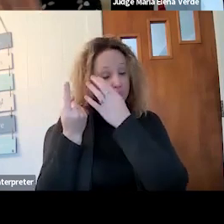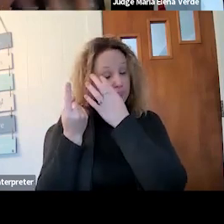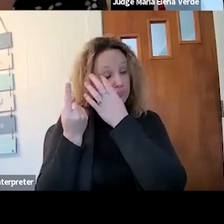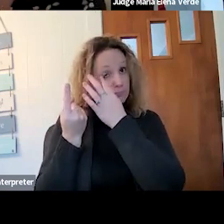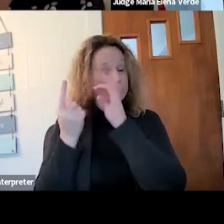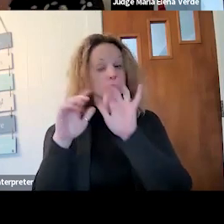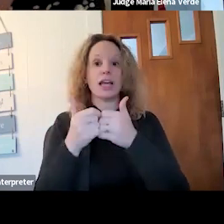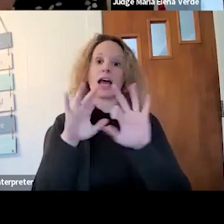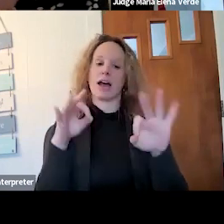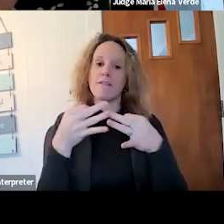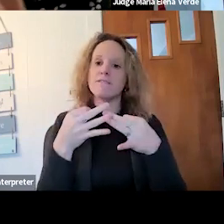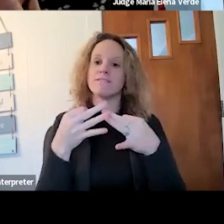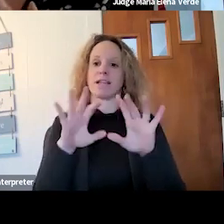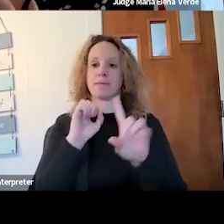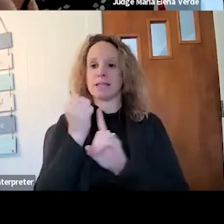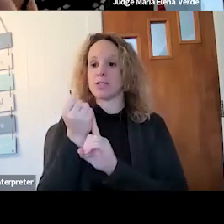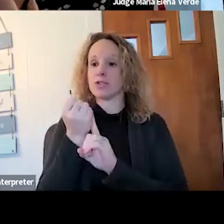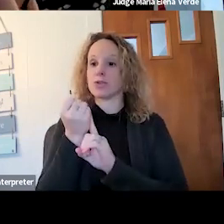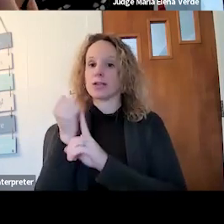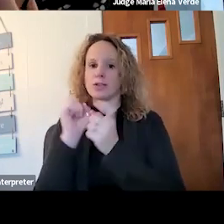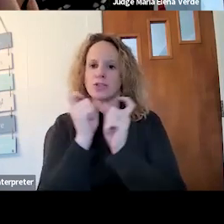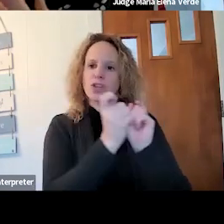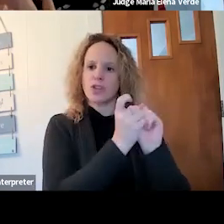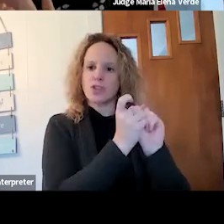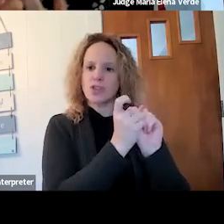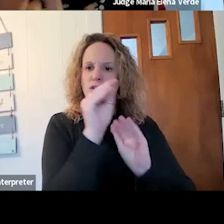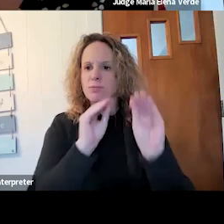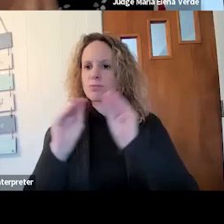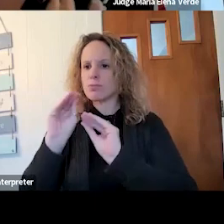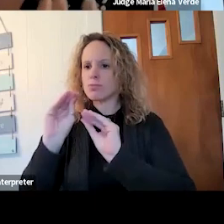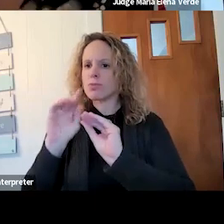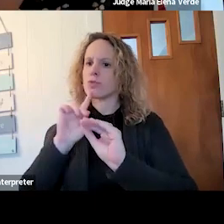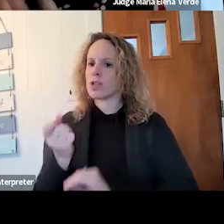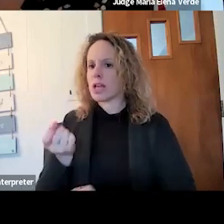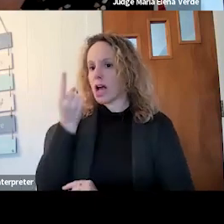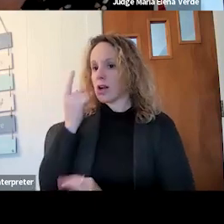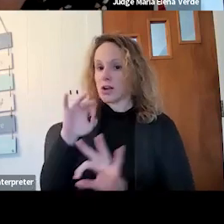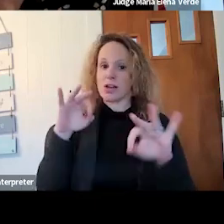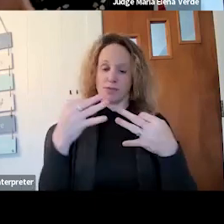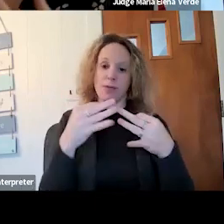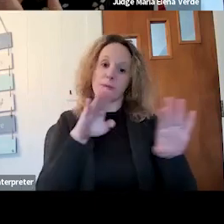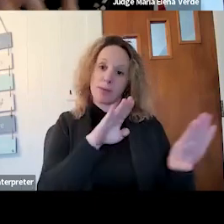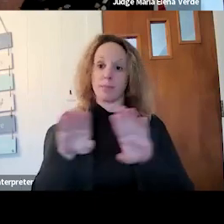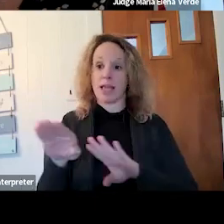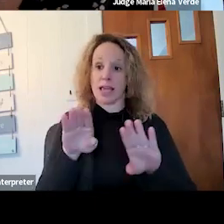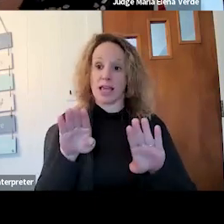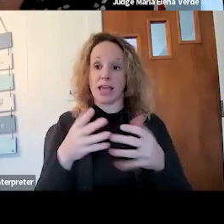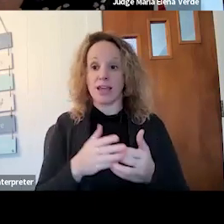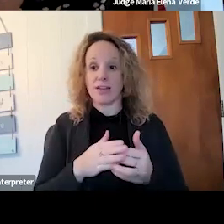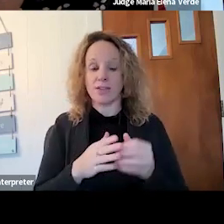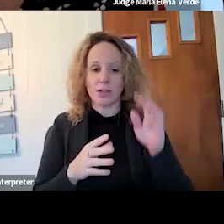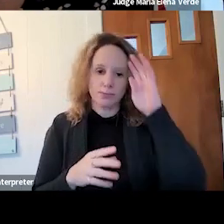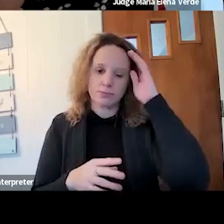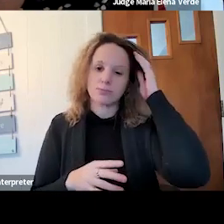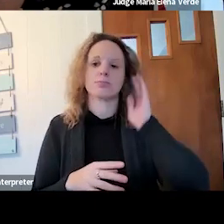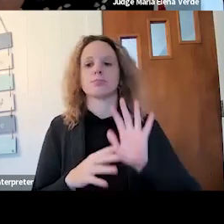family dynamics are moving around, to really understand that family behavior as the feedback loop that this